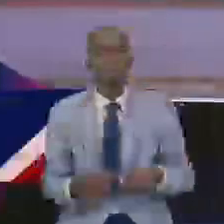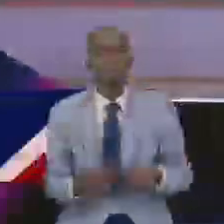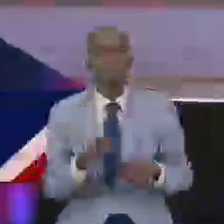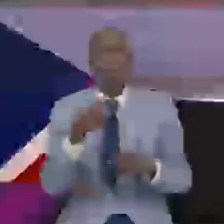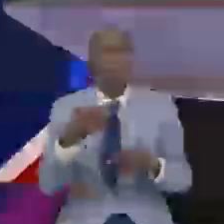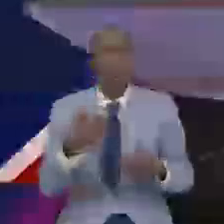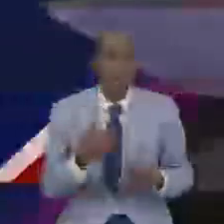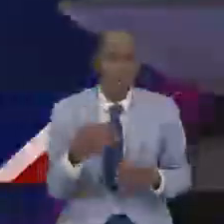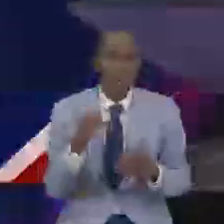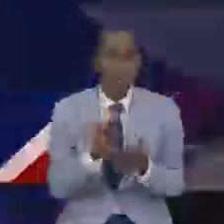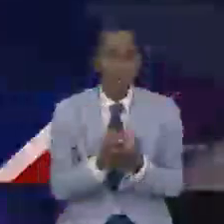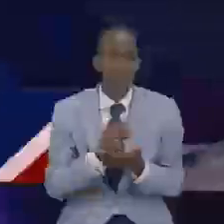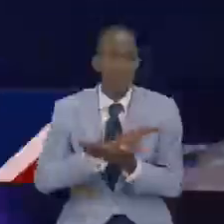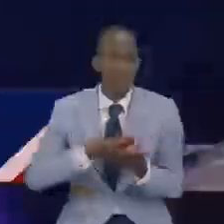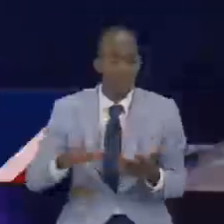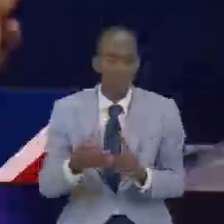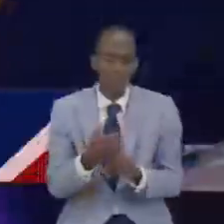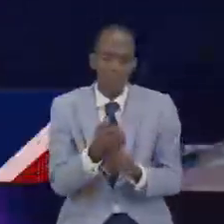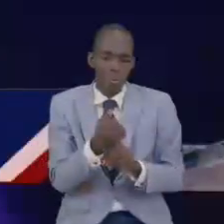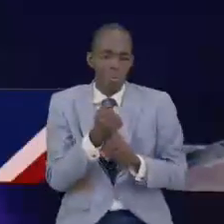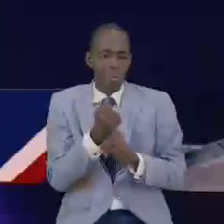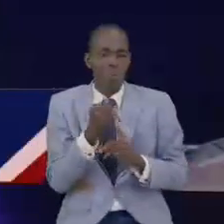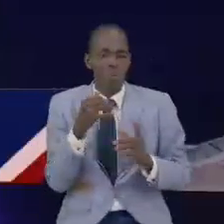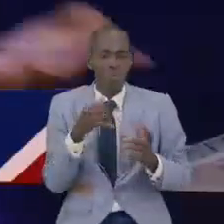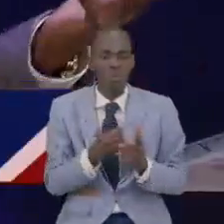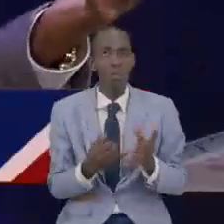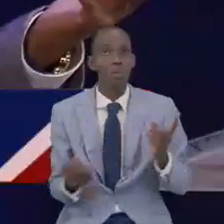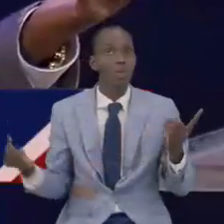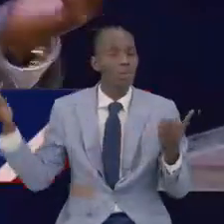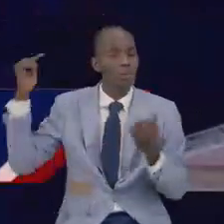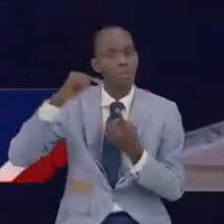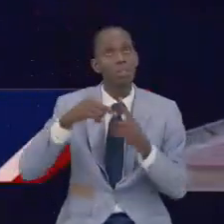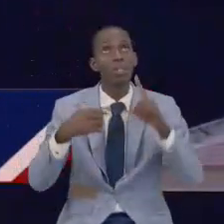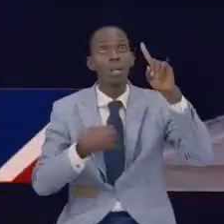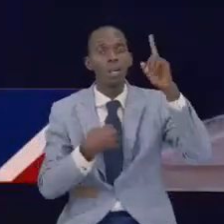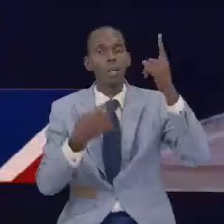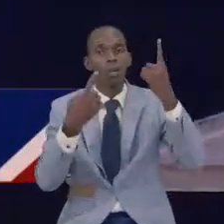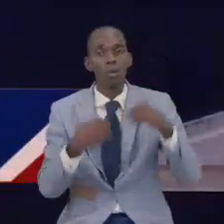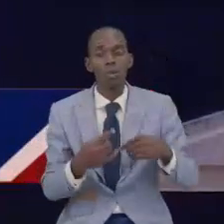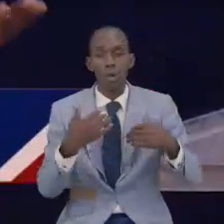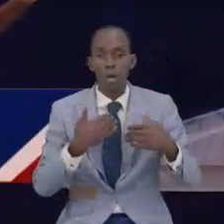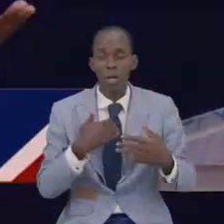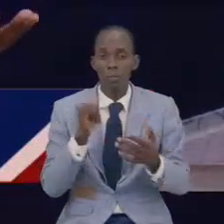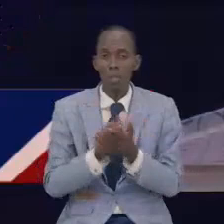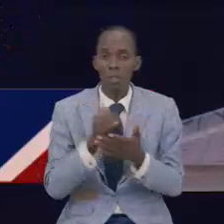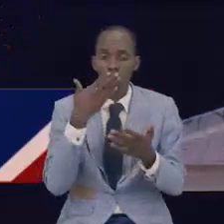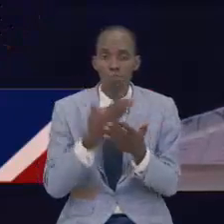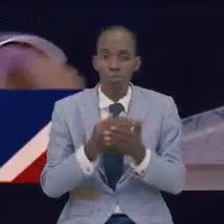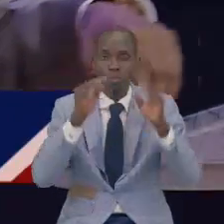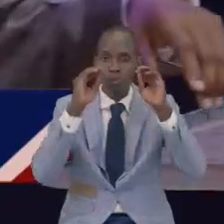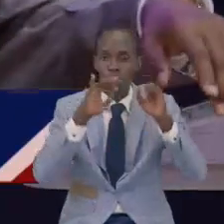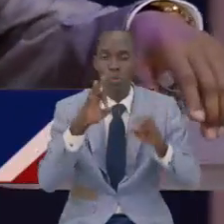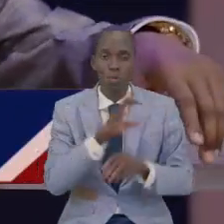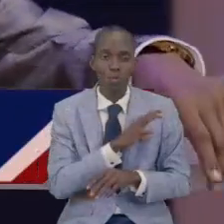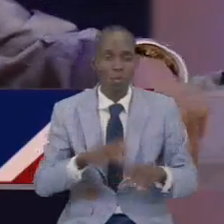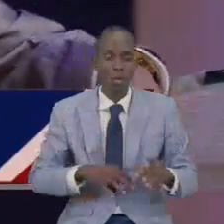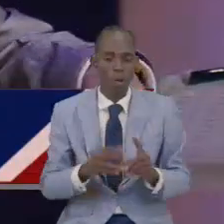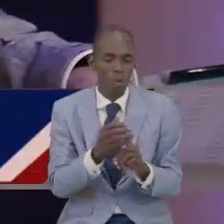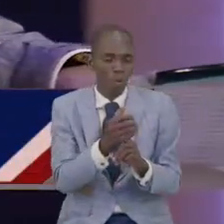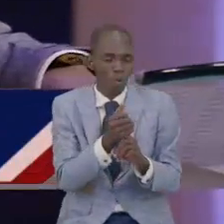you have, hold fast till I come. And the pure sound doctrine that you have, hold fast till I